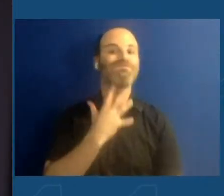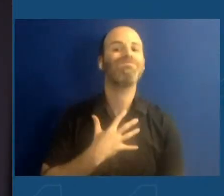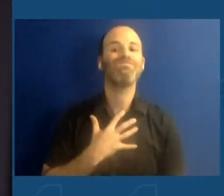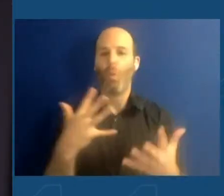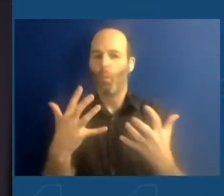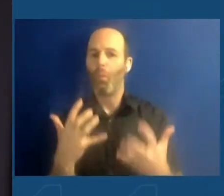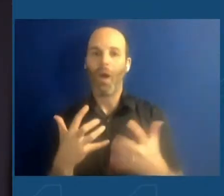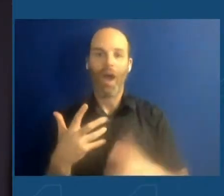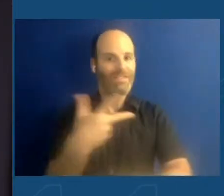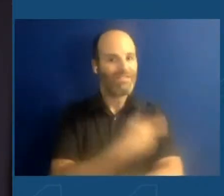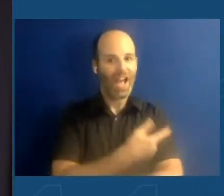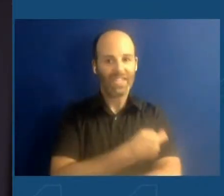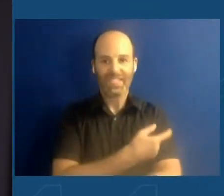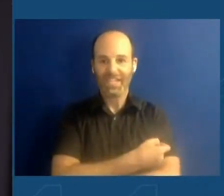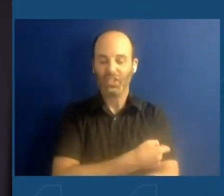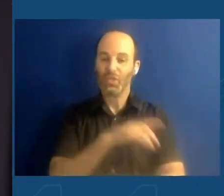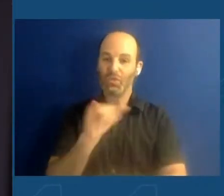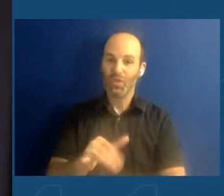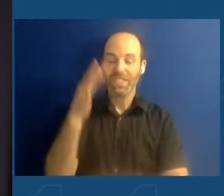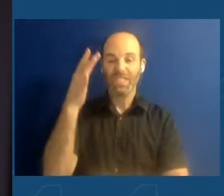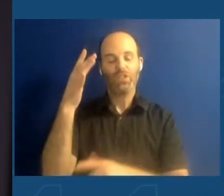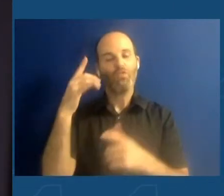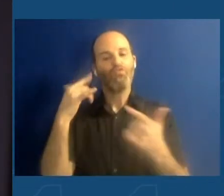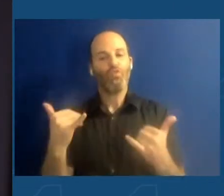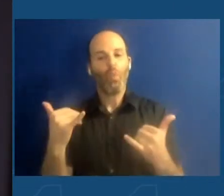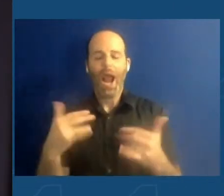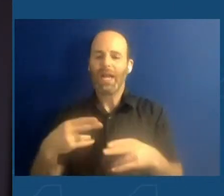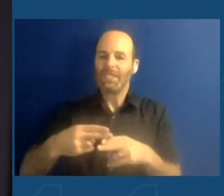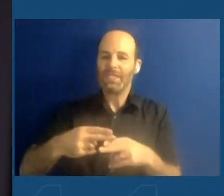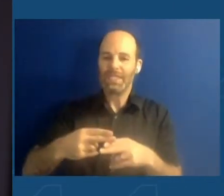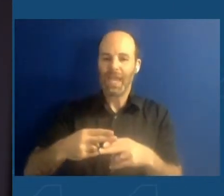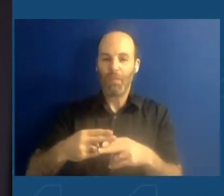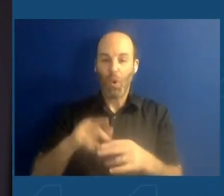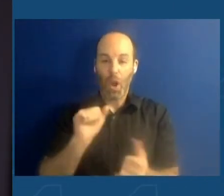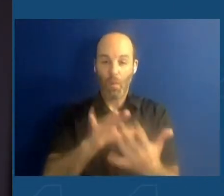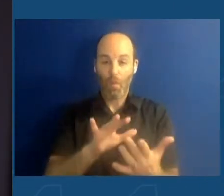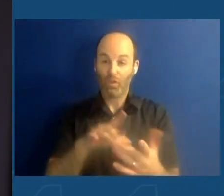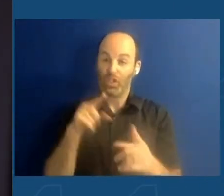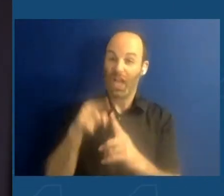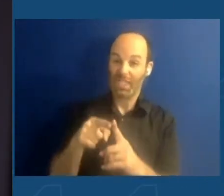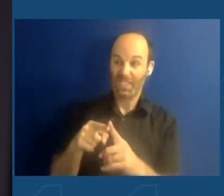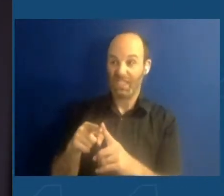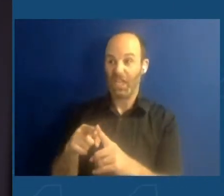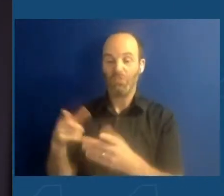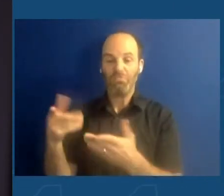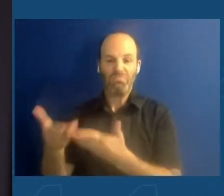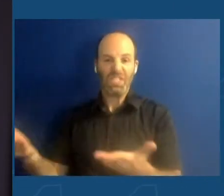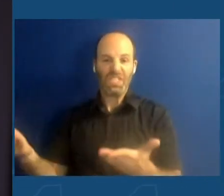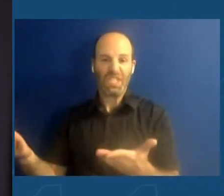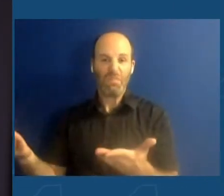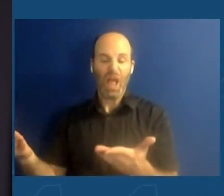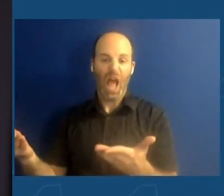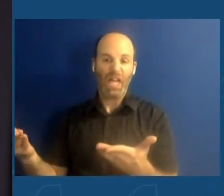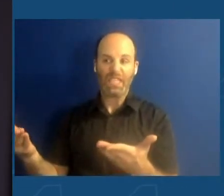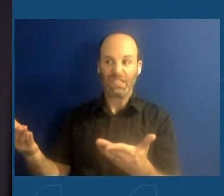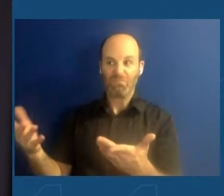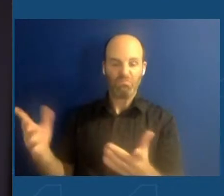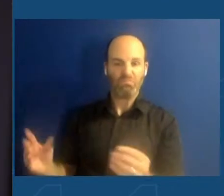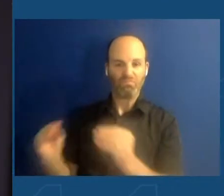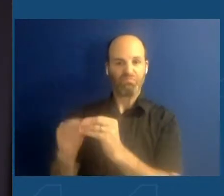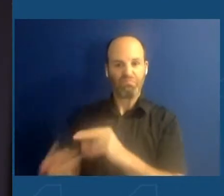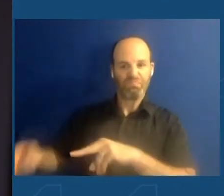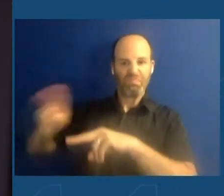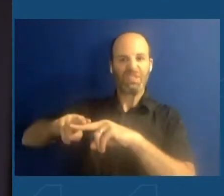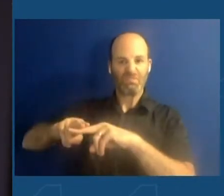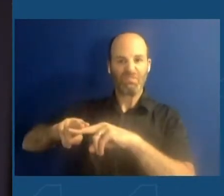why this is an interim approach until the supply chain challenges break, and then we'll have unlimited, and then we can go back to even a